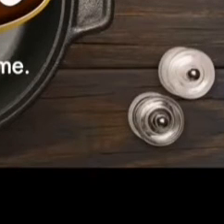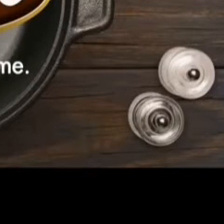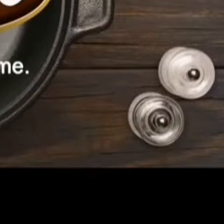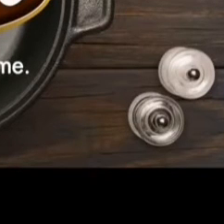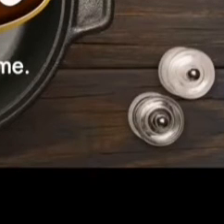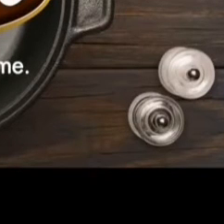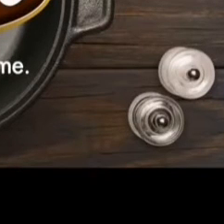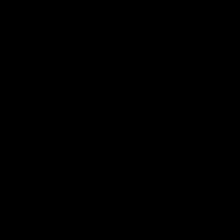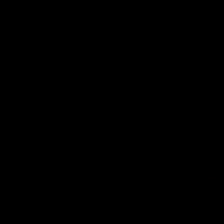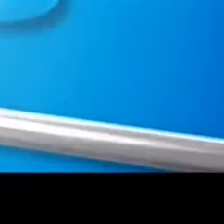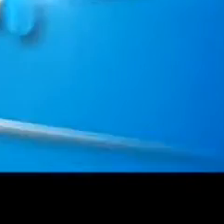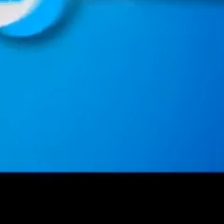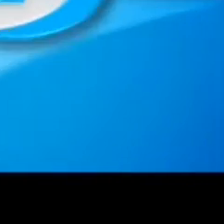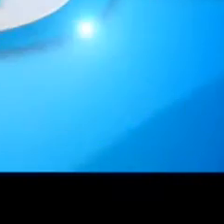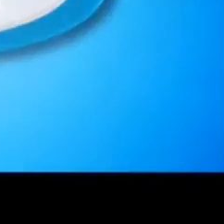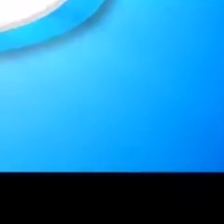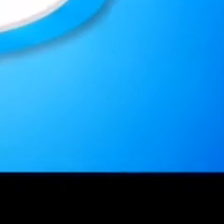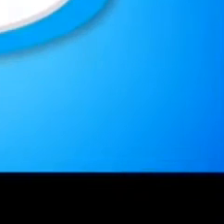time.